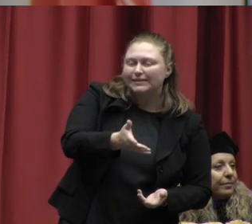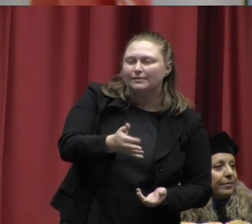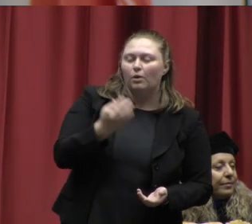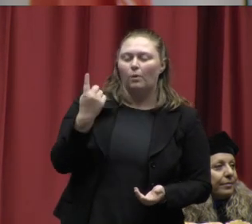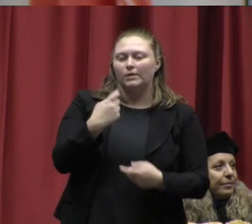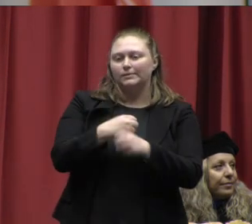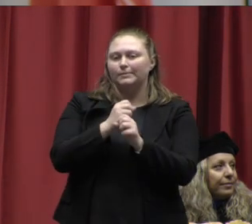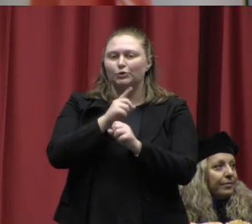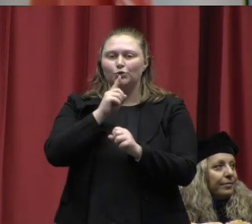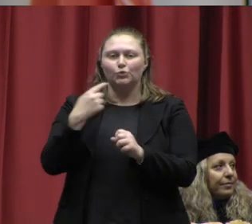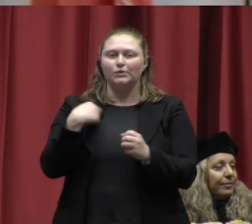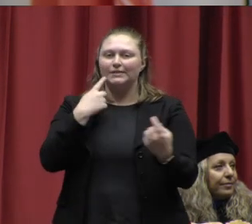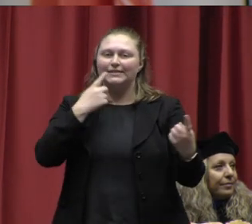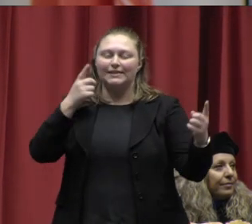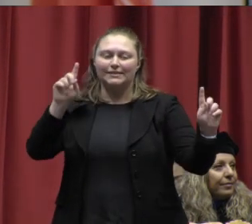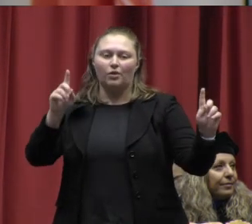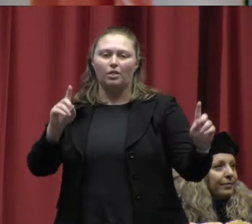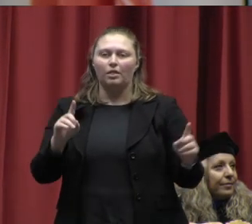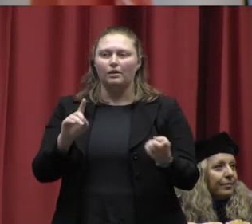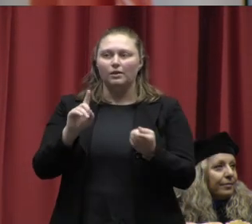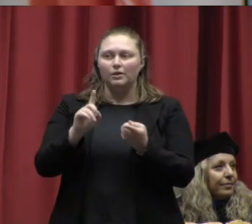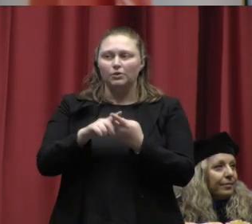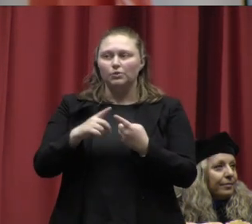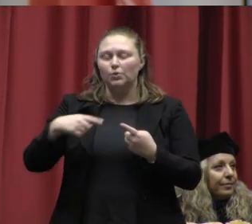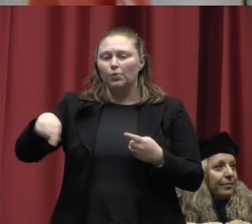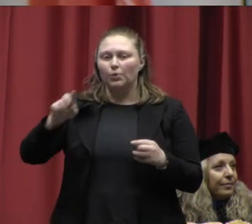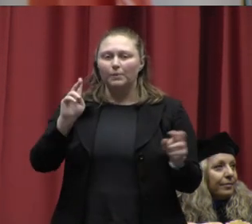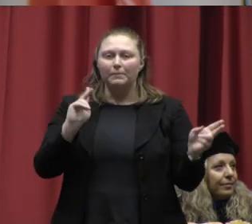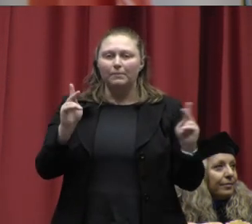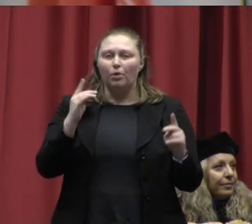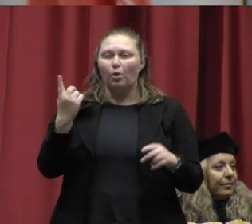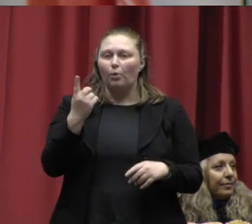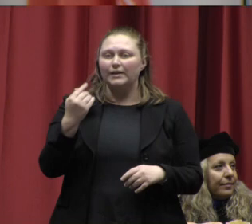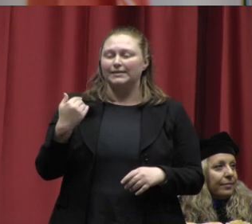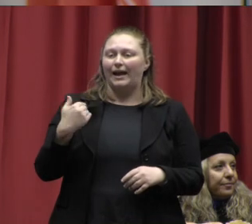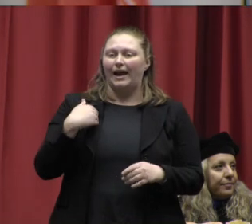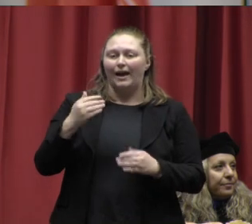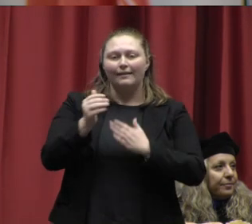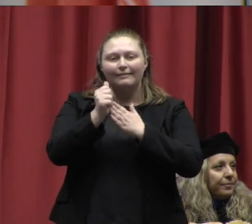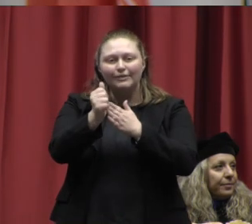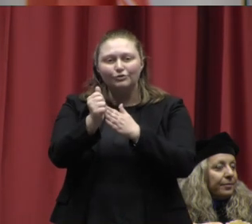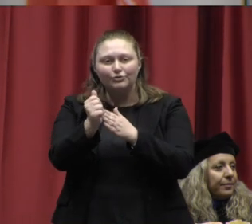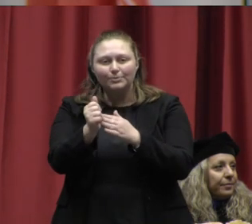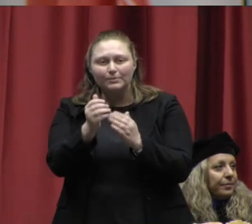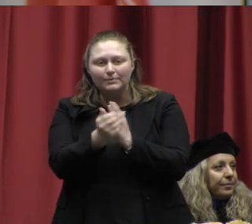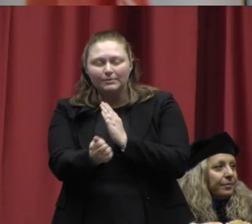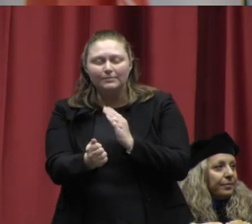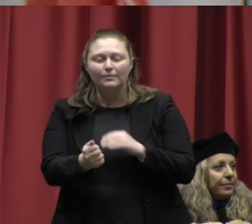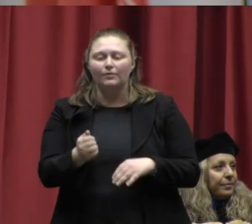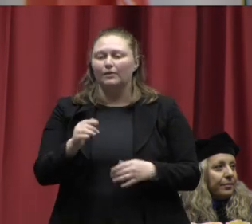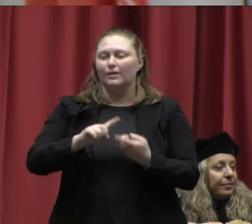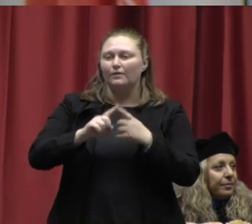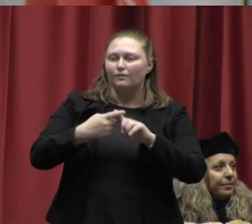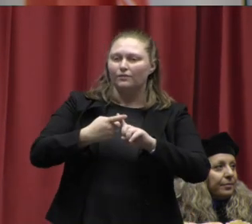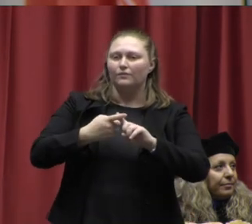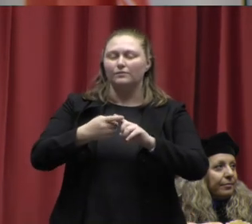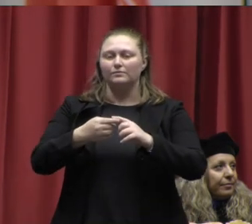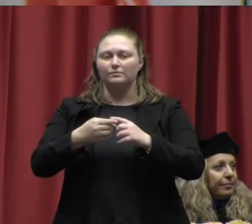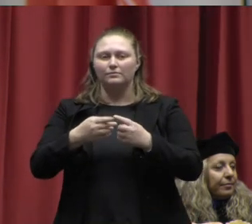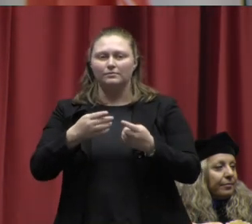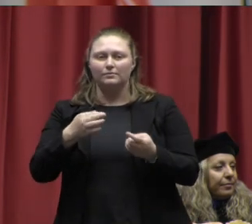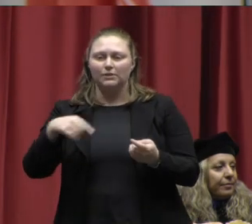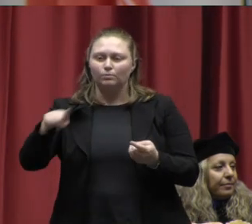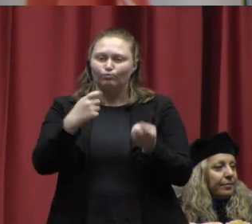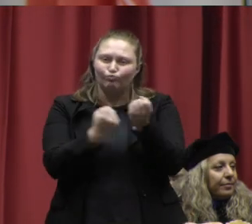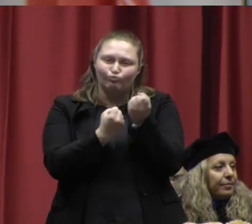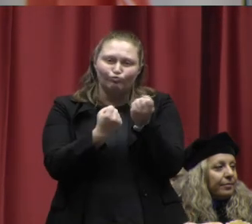were full. To the aunts and uncles who always had an extra 20 when we needed it. And to friends like Josh, Sierra,